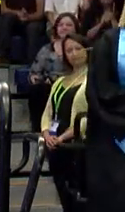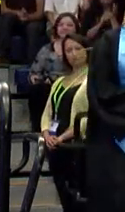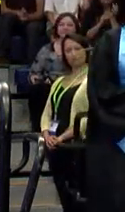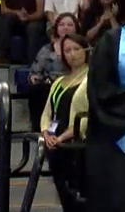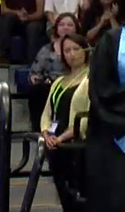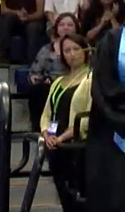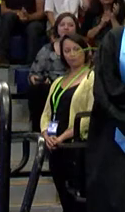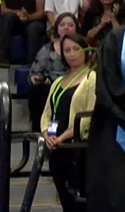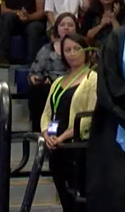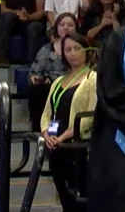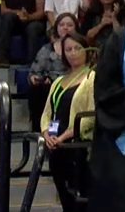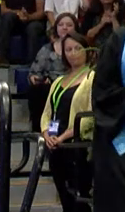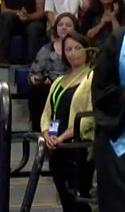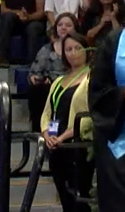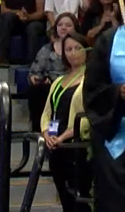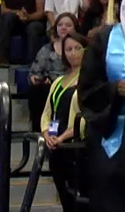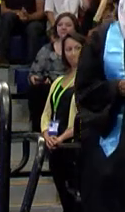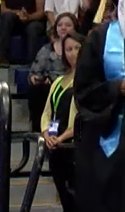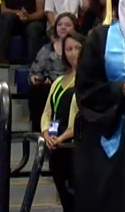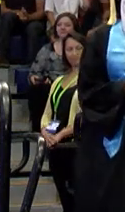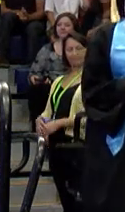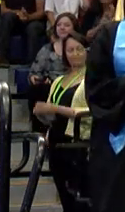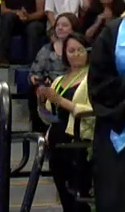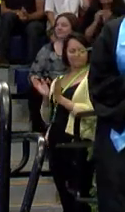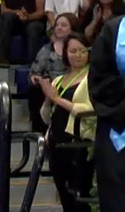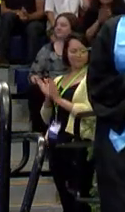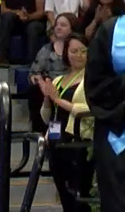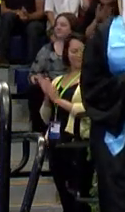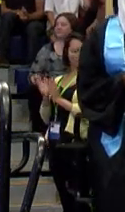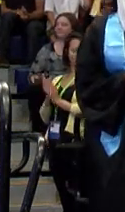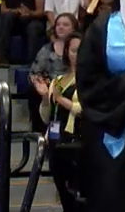Kainui Rappaport, Presidential Scholar.